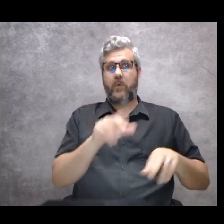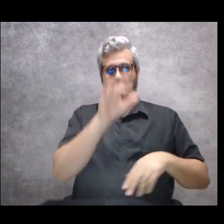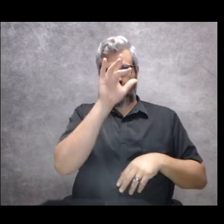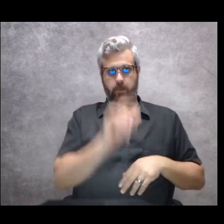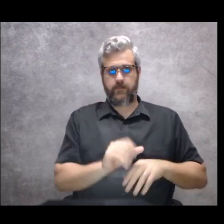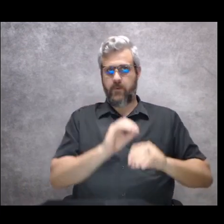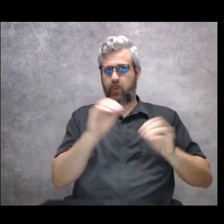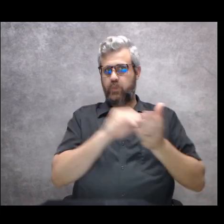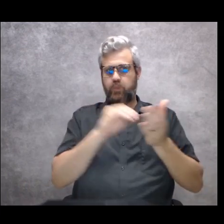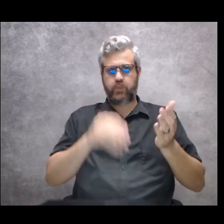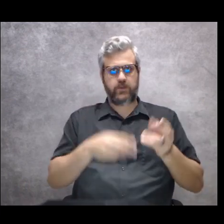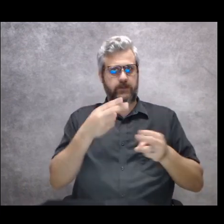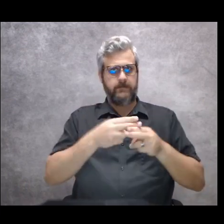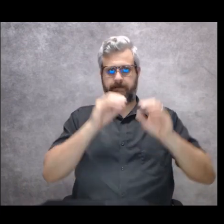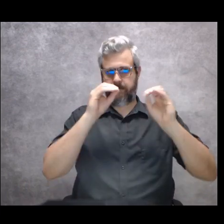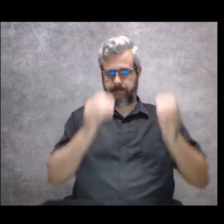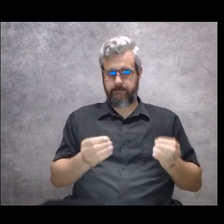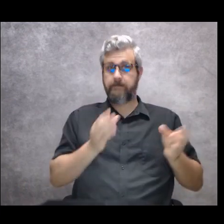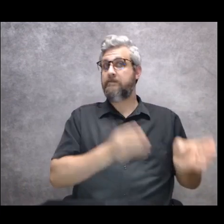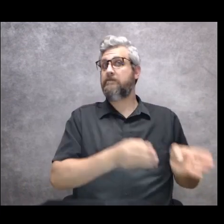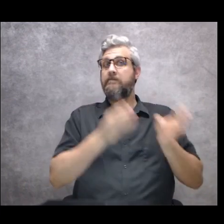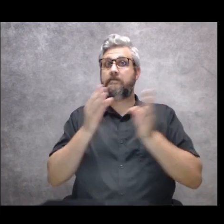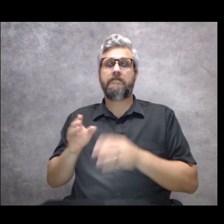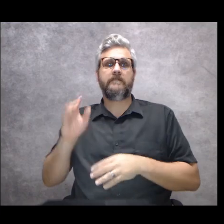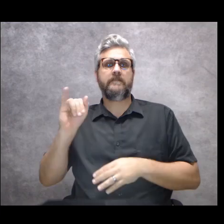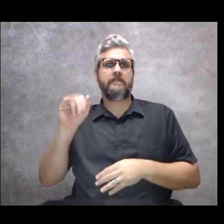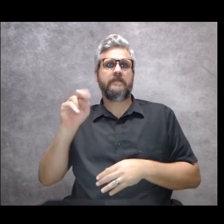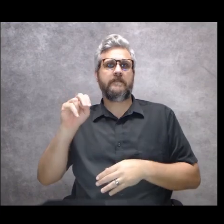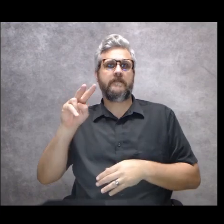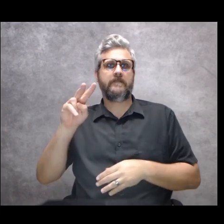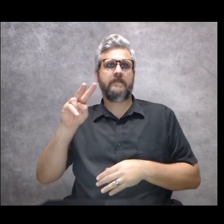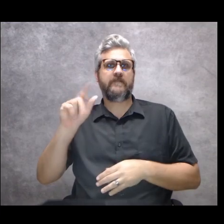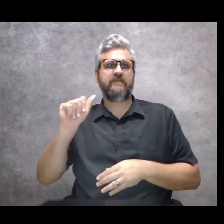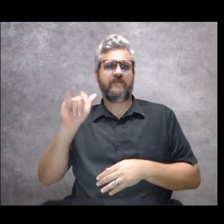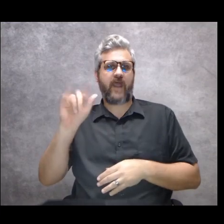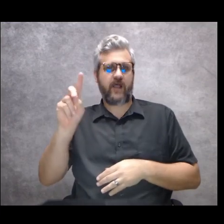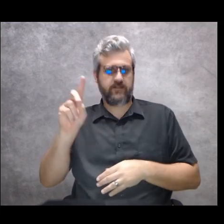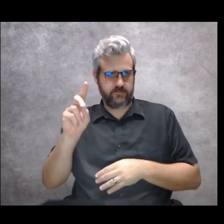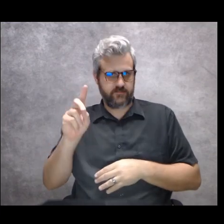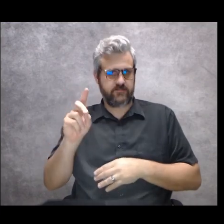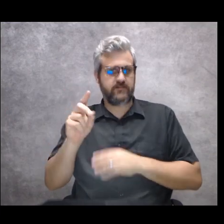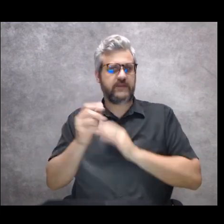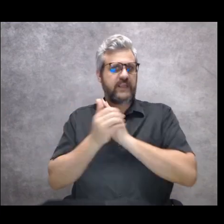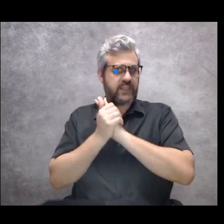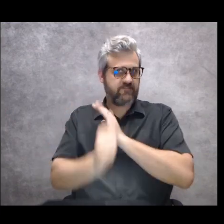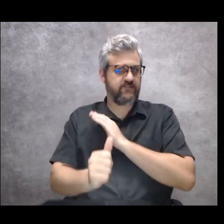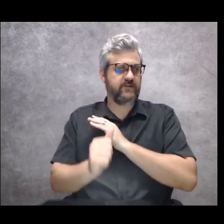Now let's look at the invalid gifted category ad hoc report.